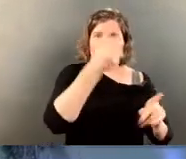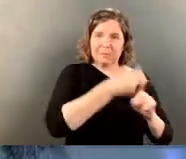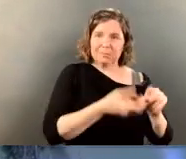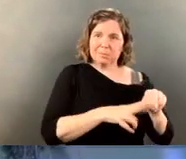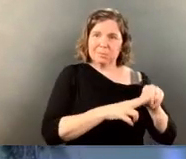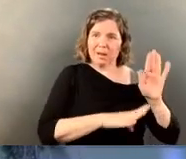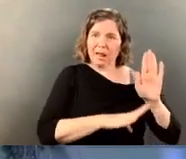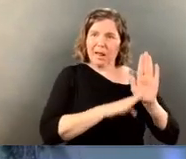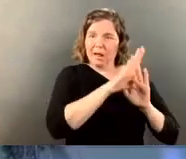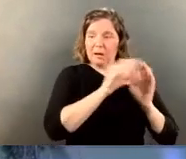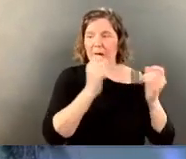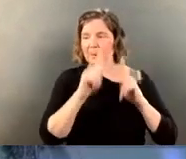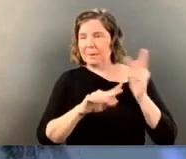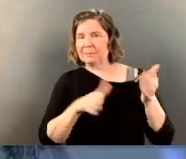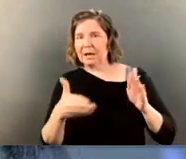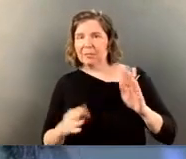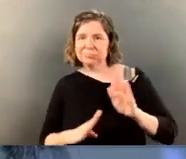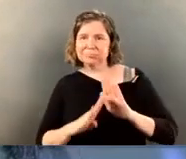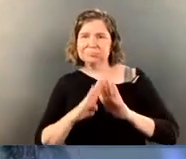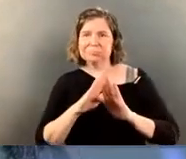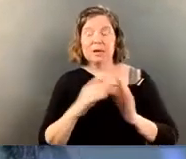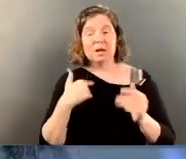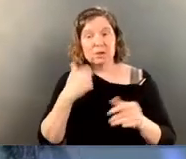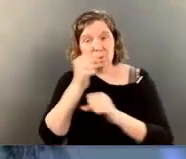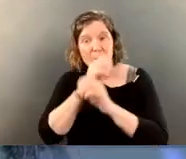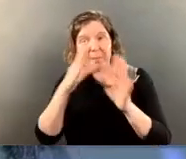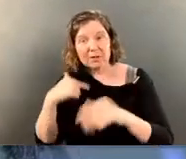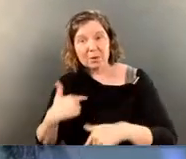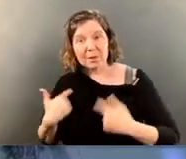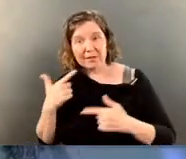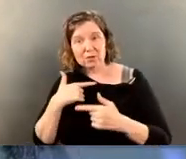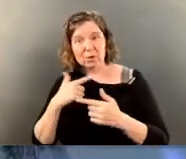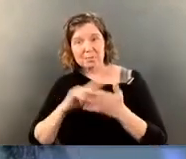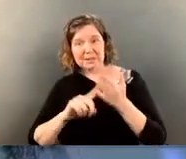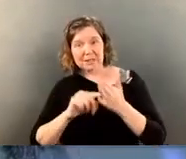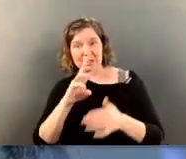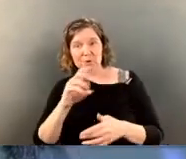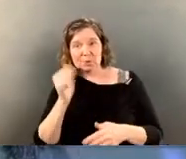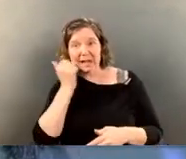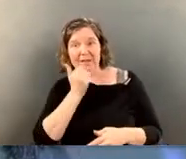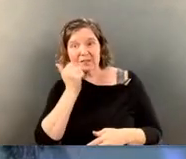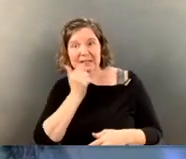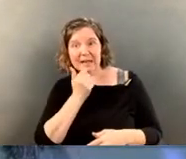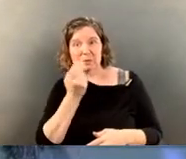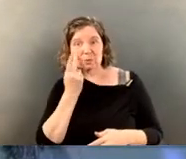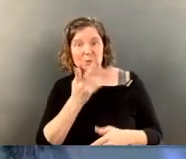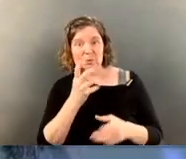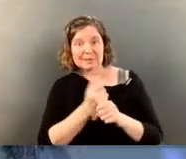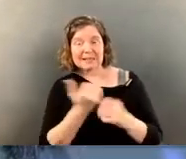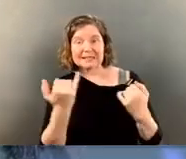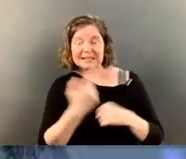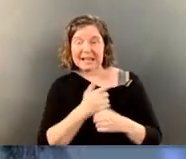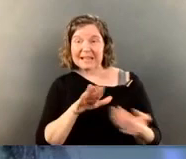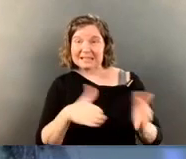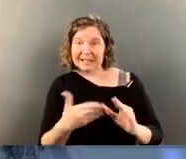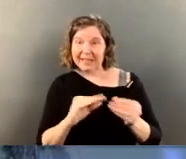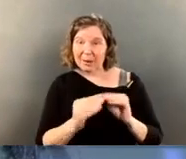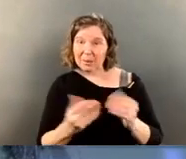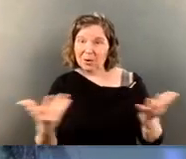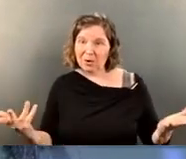number of people that have died today. Could you ever imagine in your life you would be checking the news every single day to get today's death